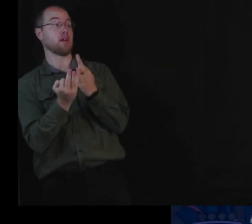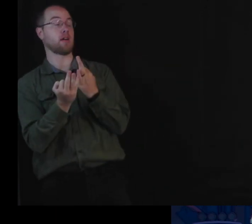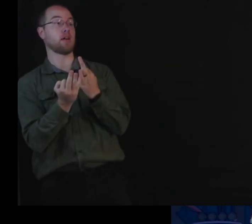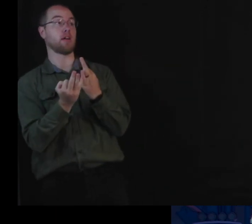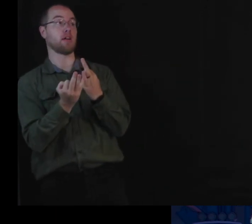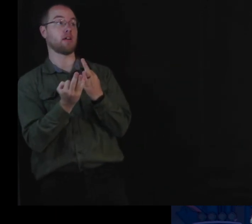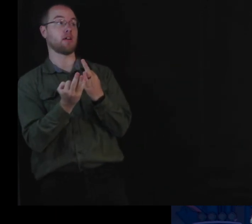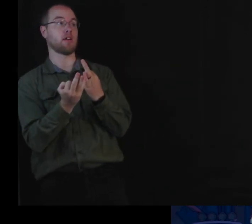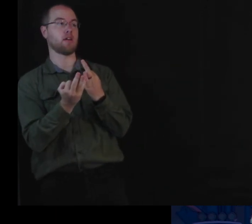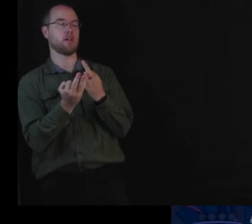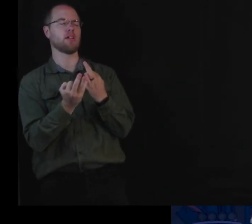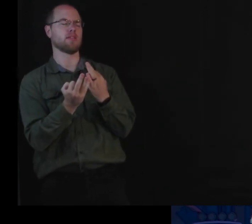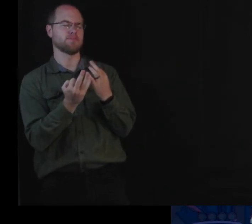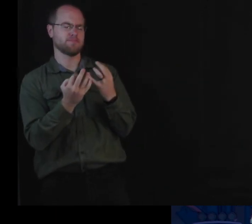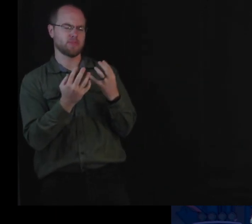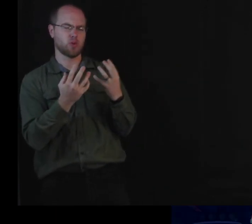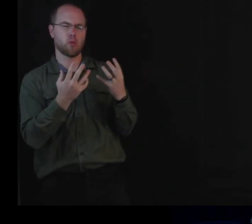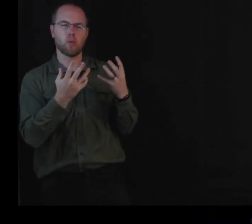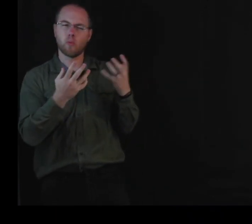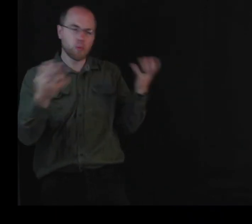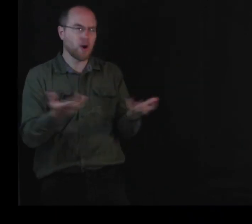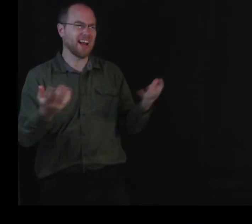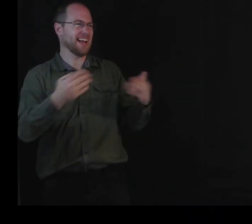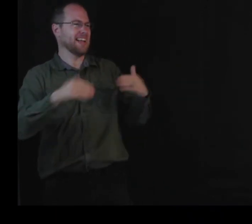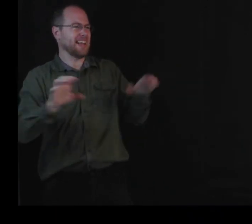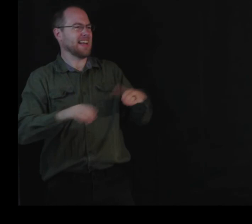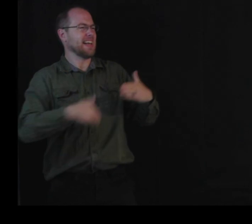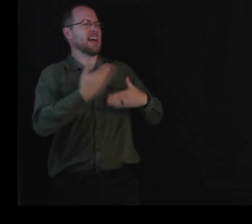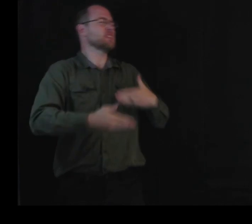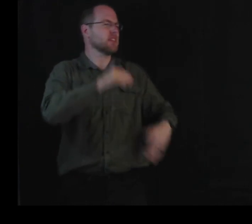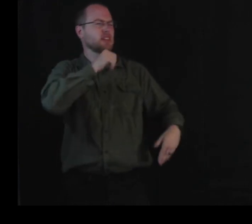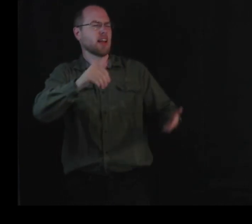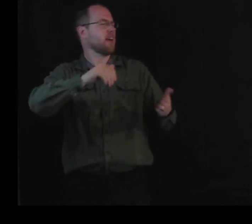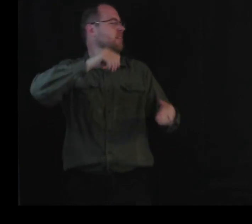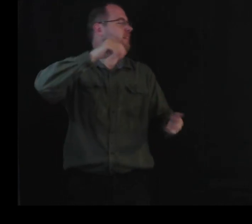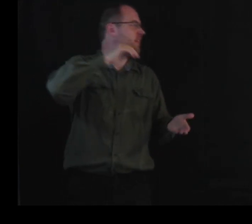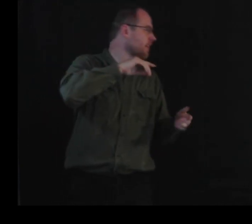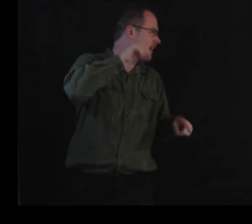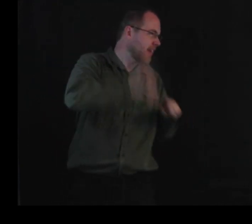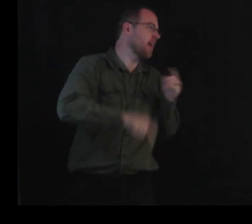Because what he did next was unforgivable.